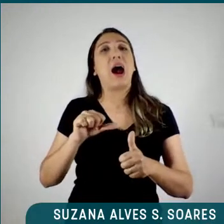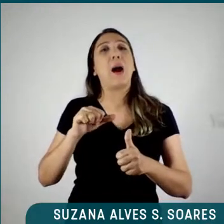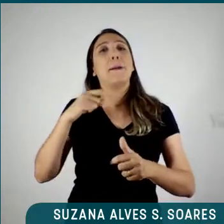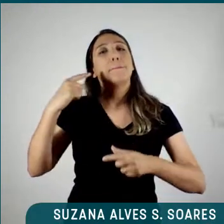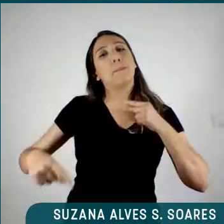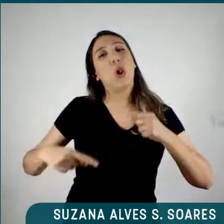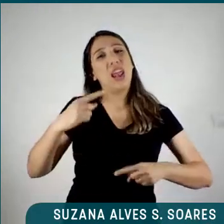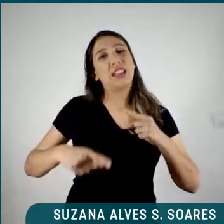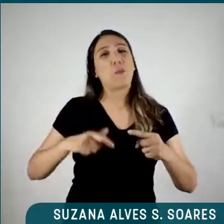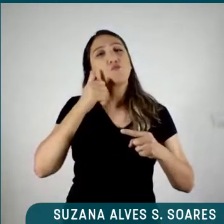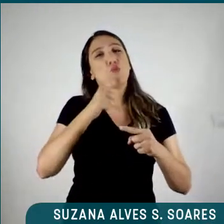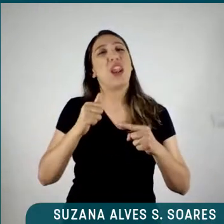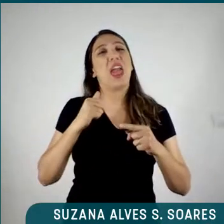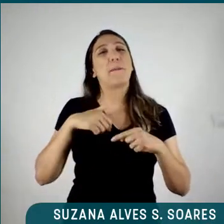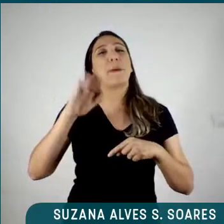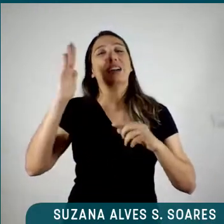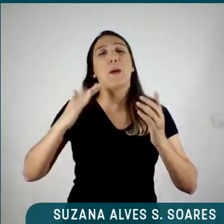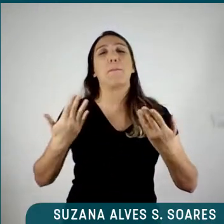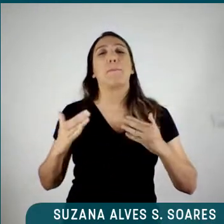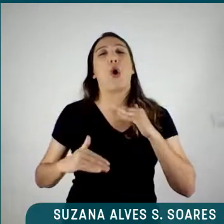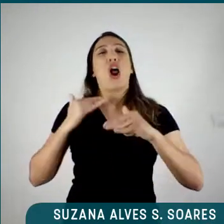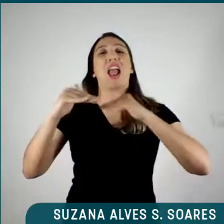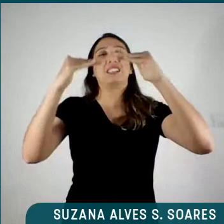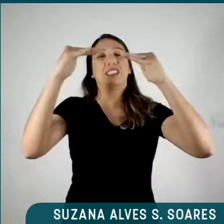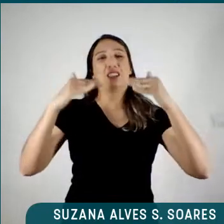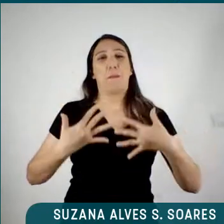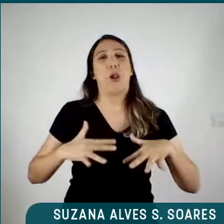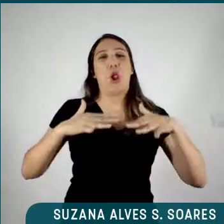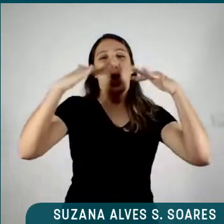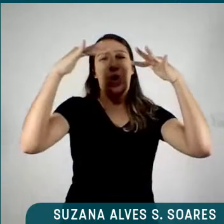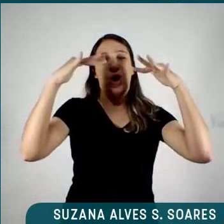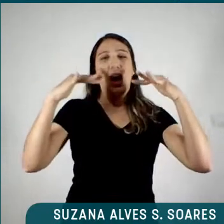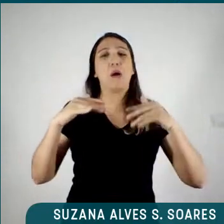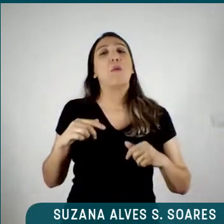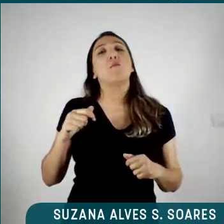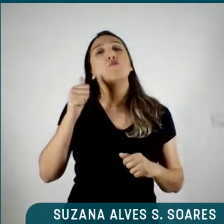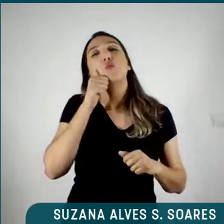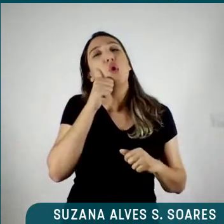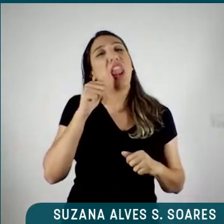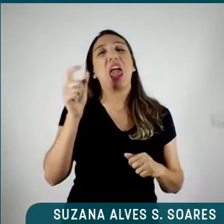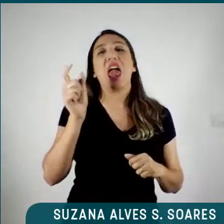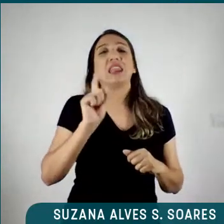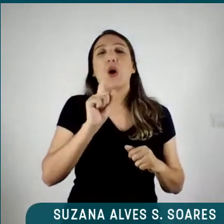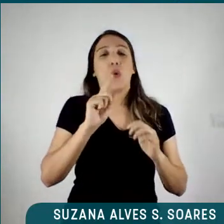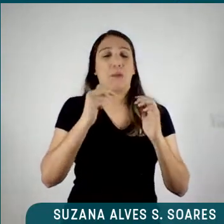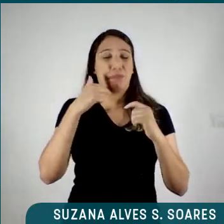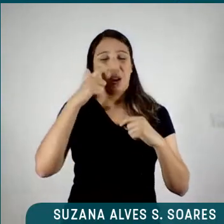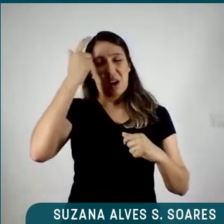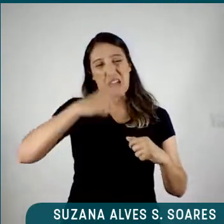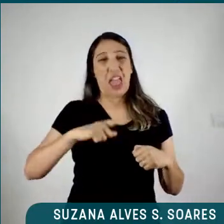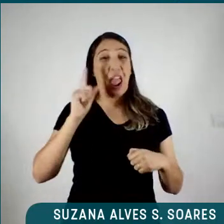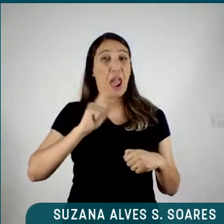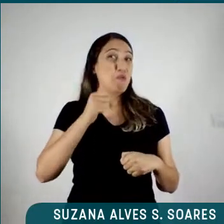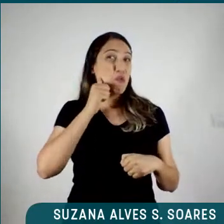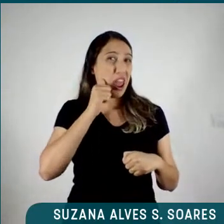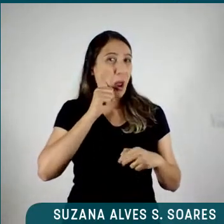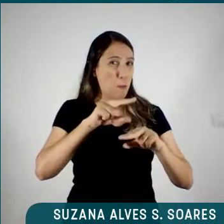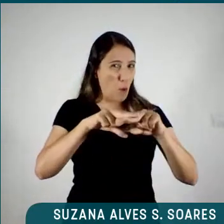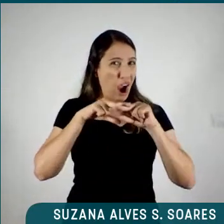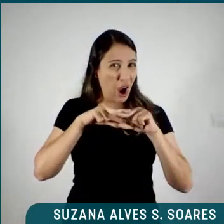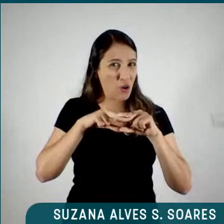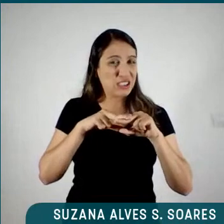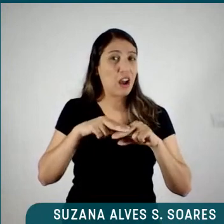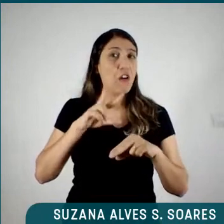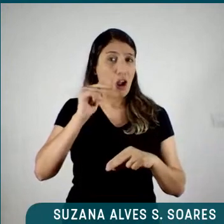transformation of public policies for for women that are more progressist. So to elect